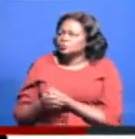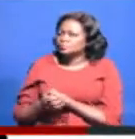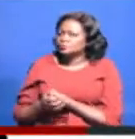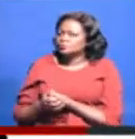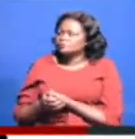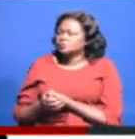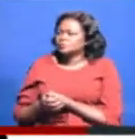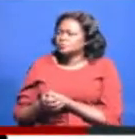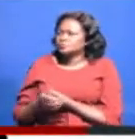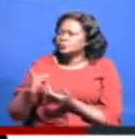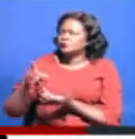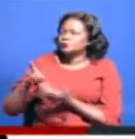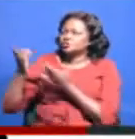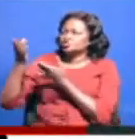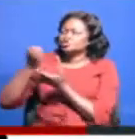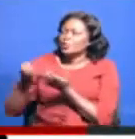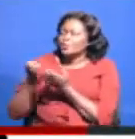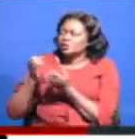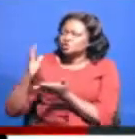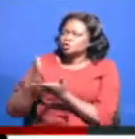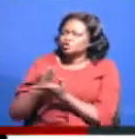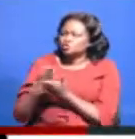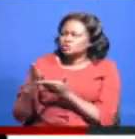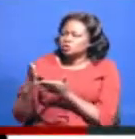There's the special economics zones